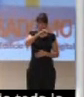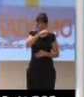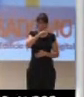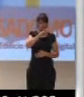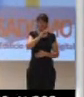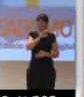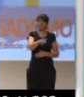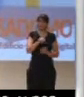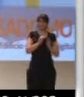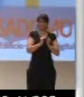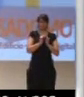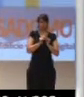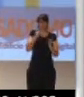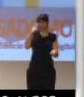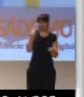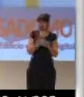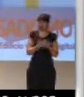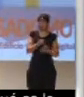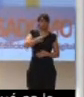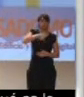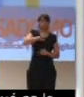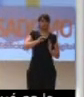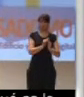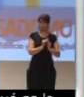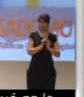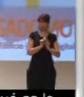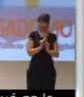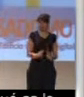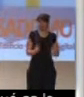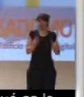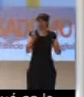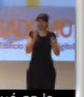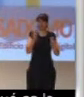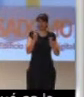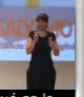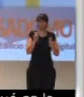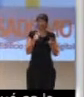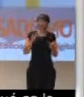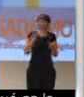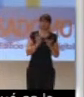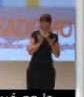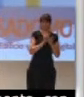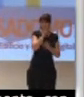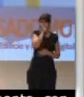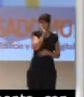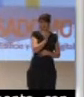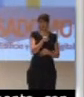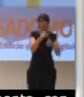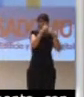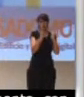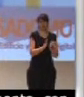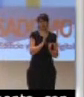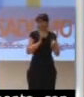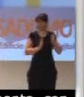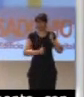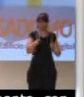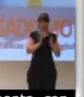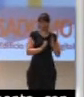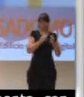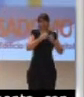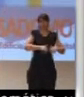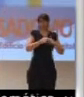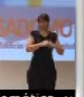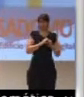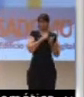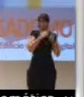that will give us a demonstration of what we've done with a direct